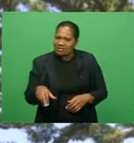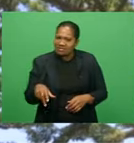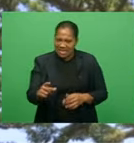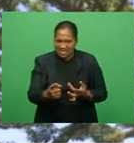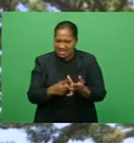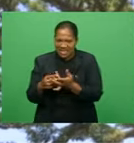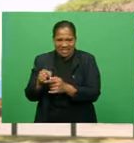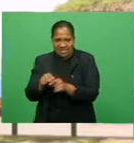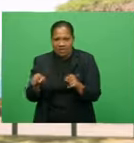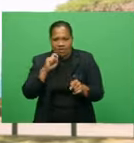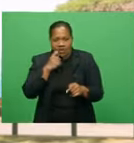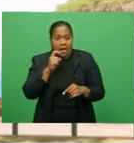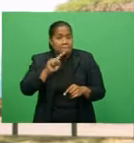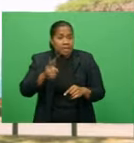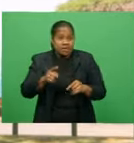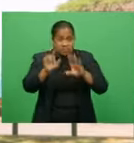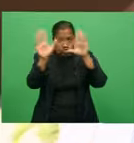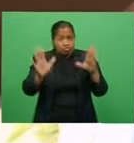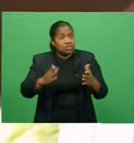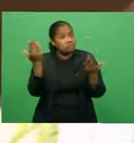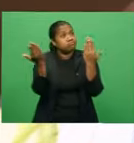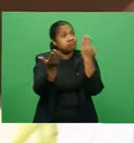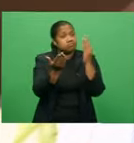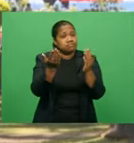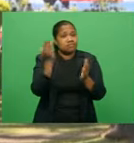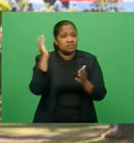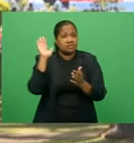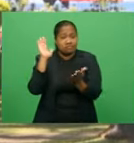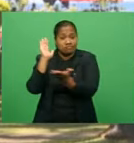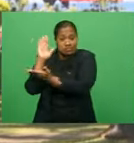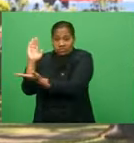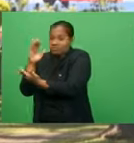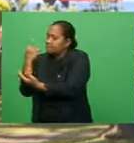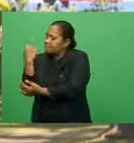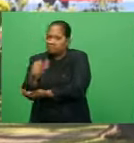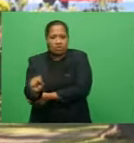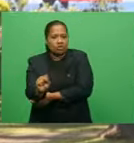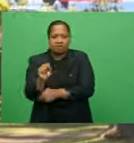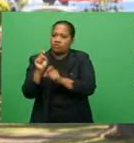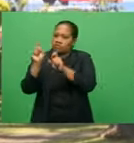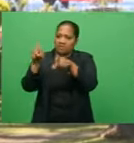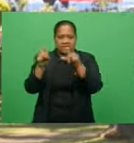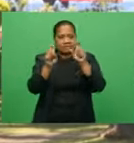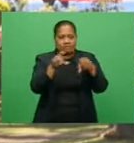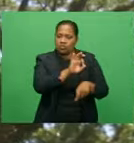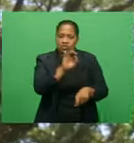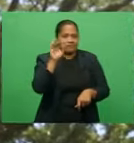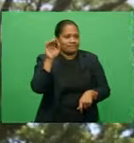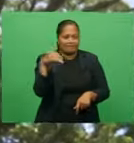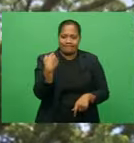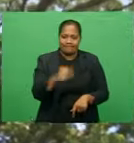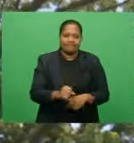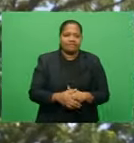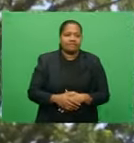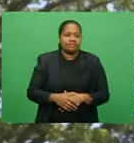none of these trees will be cut down. These trees are pieces of history. They should not be touched.